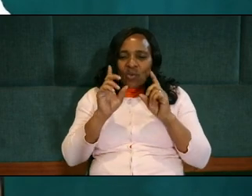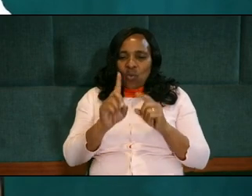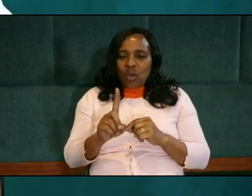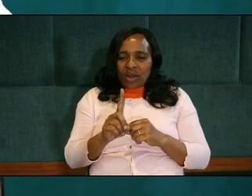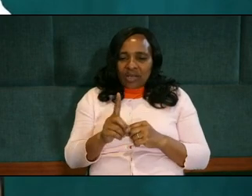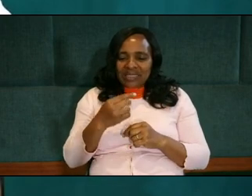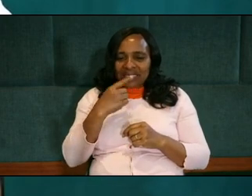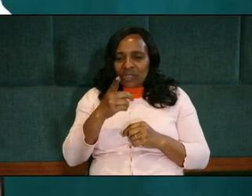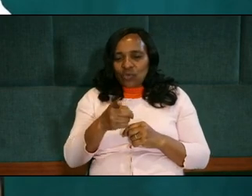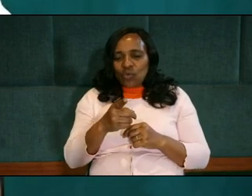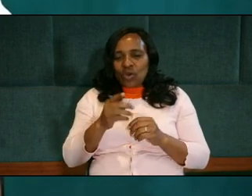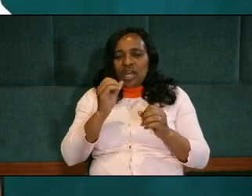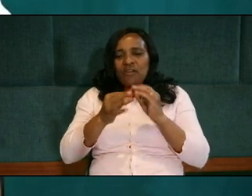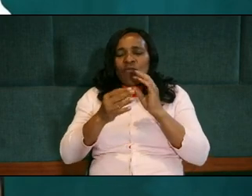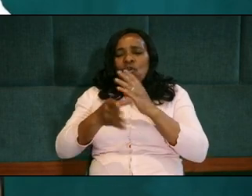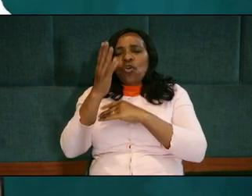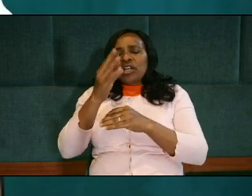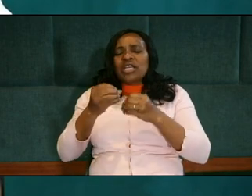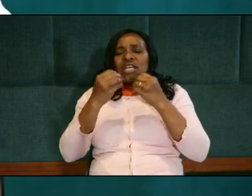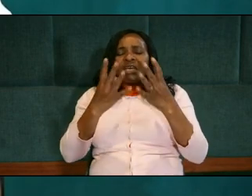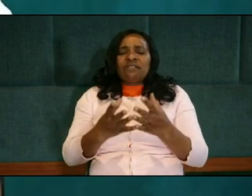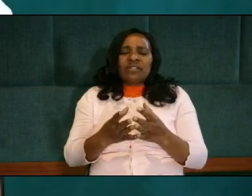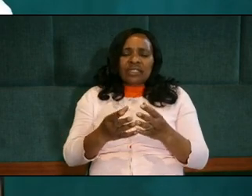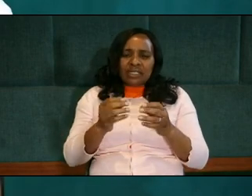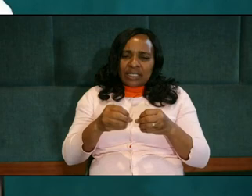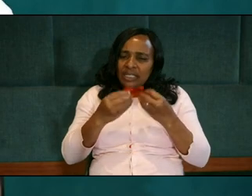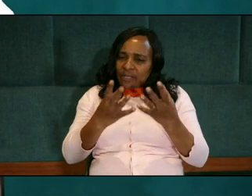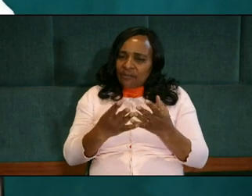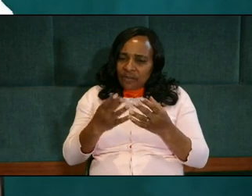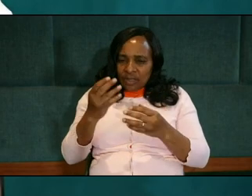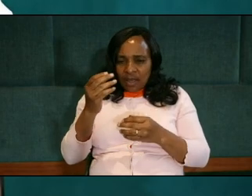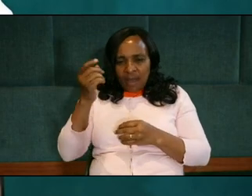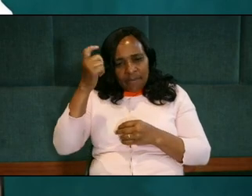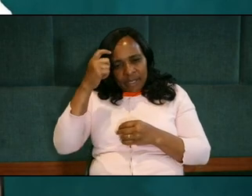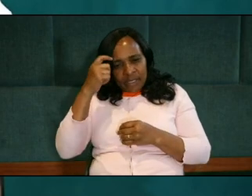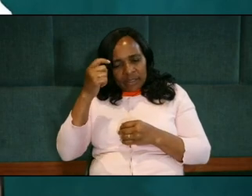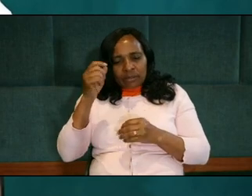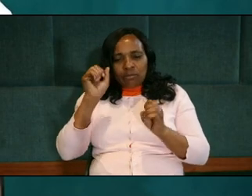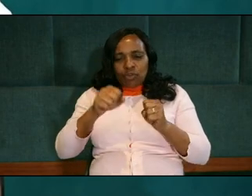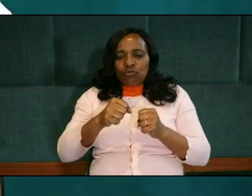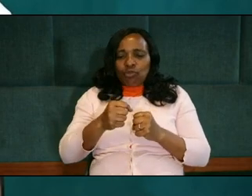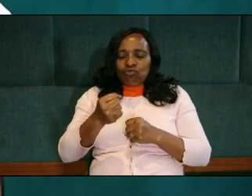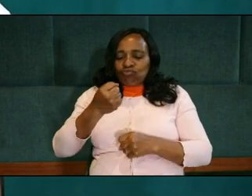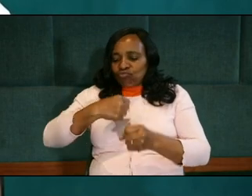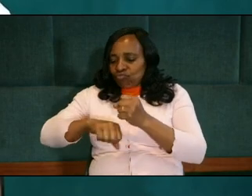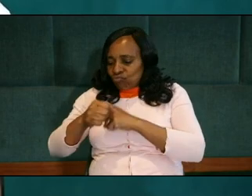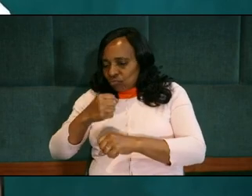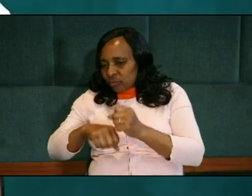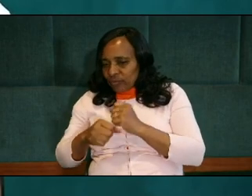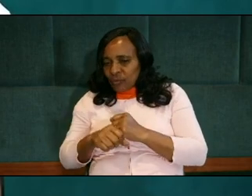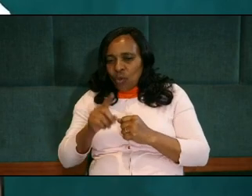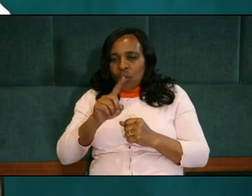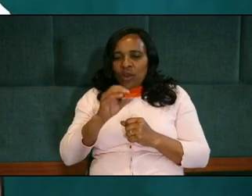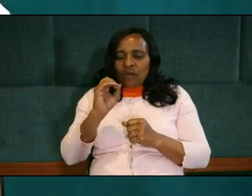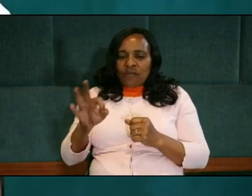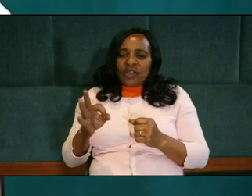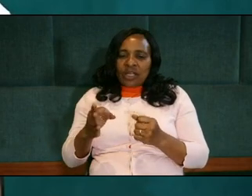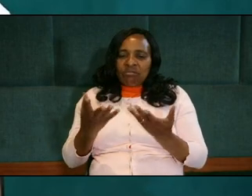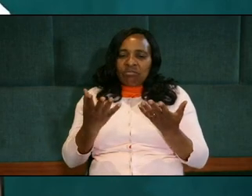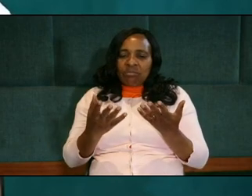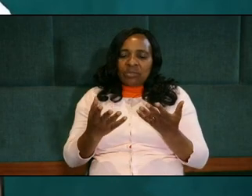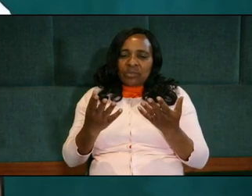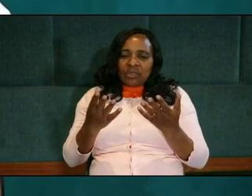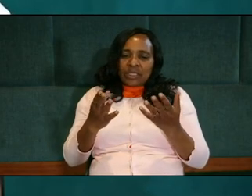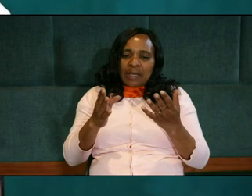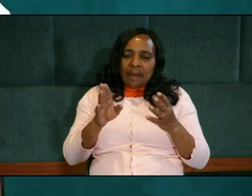them. If God gave it to you, he gives you the ability to handle them. And in one of the punchlines, Proverbs